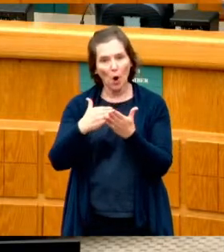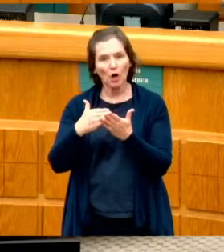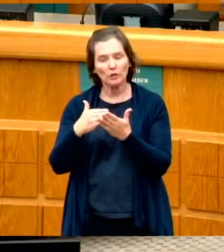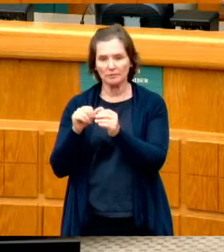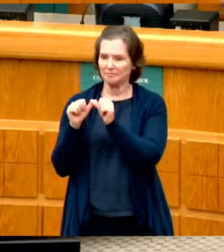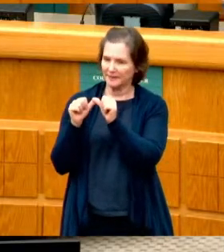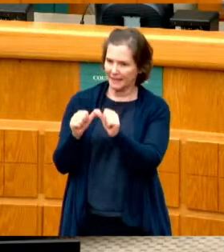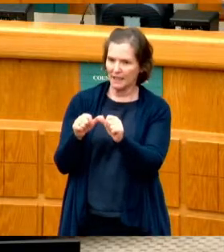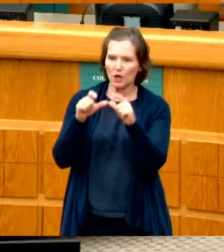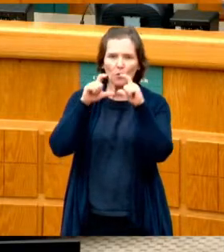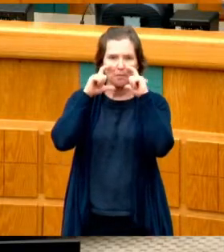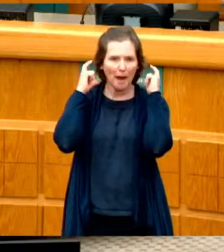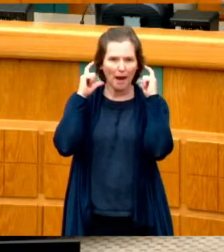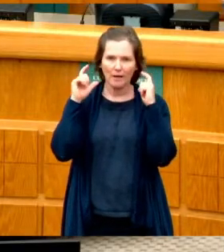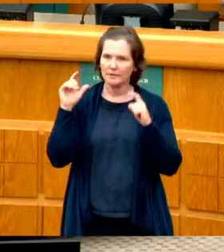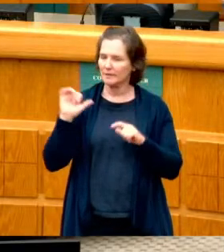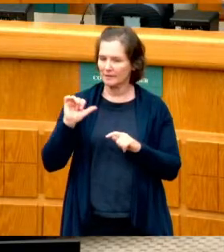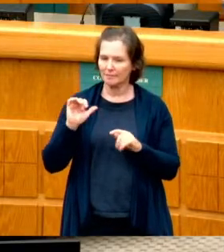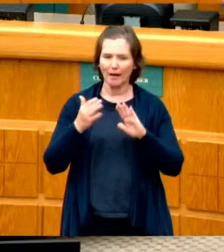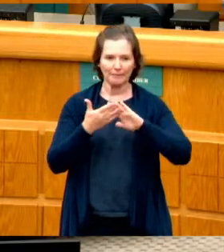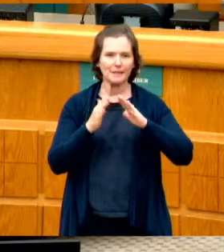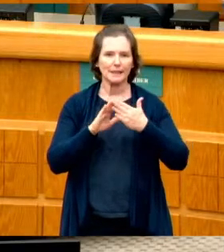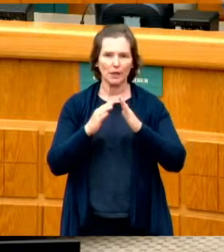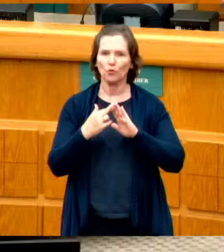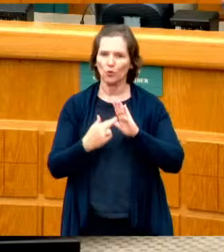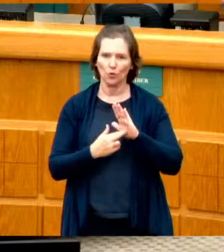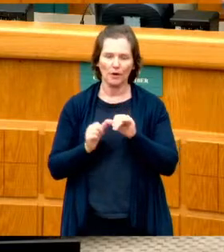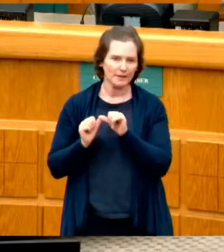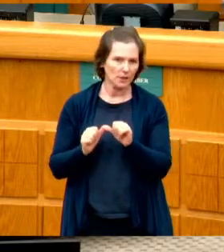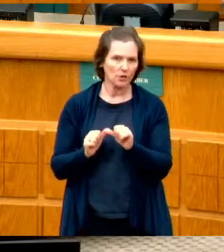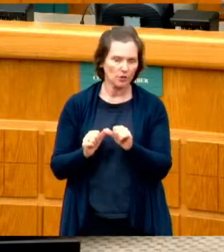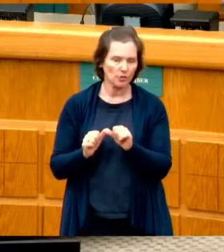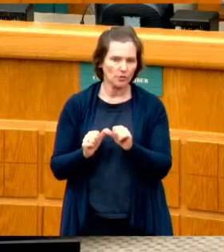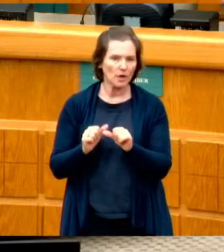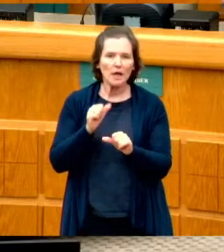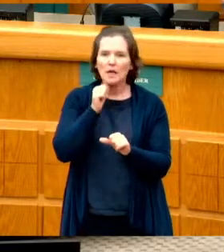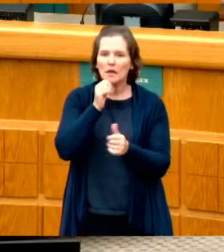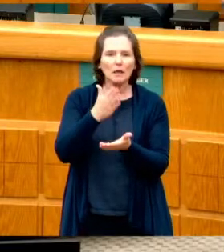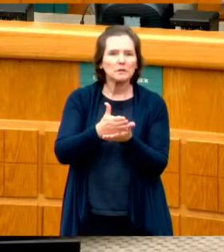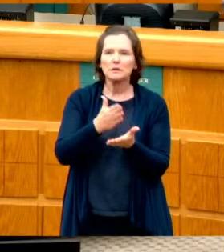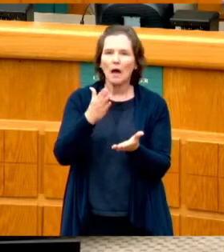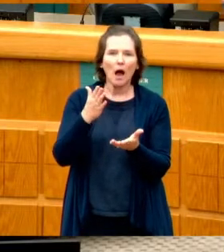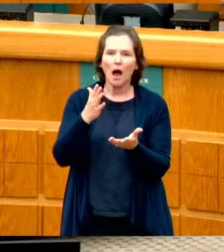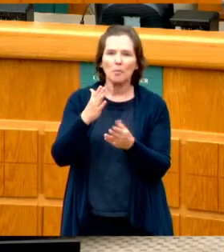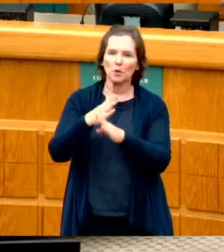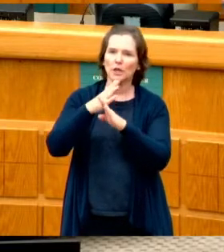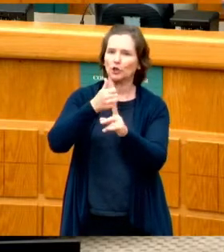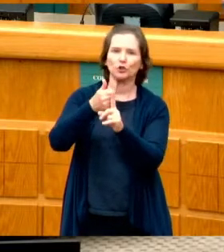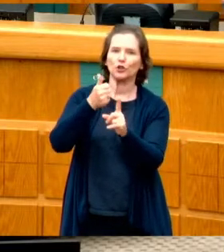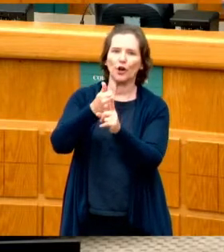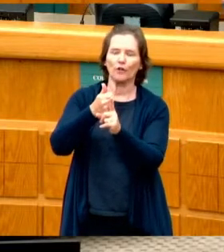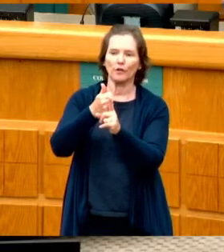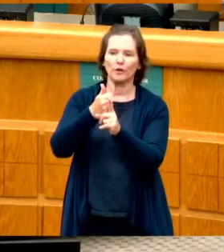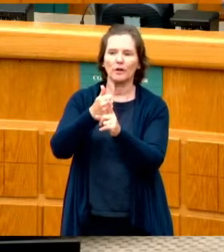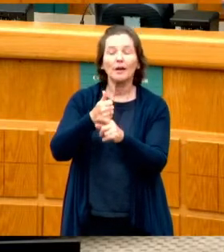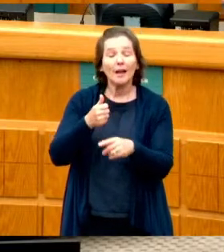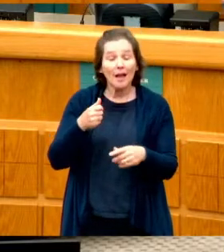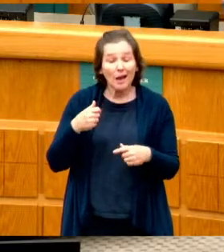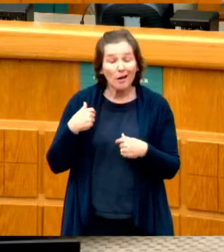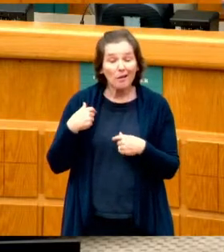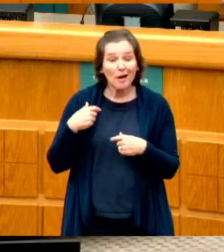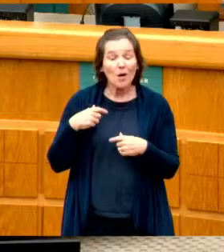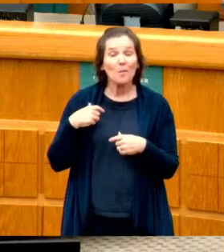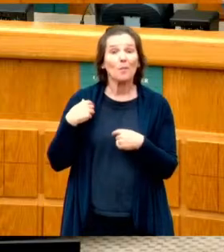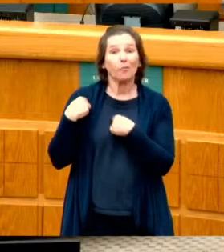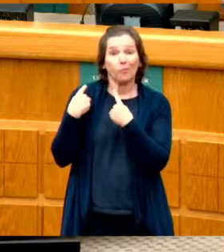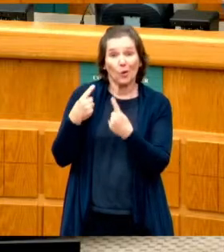Manager Zanoni mentioned. Don't let your guard down. We have not worn masks like this in over 100 years, since